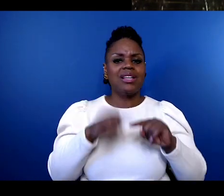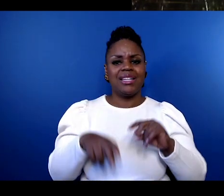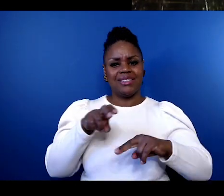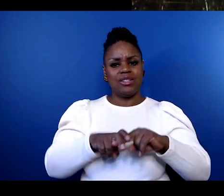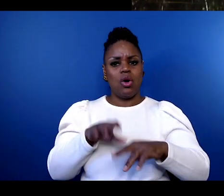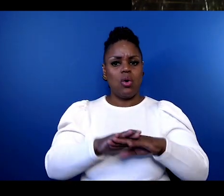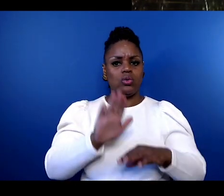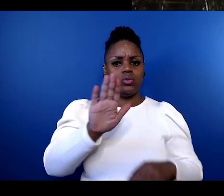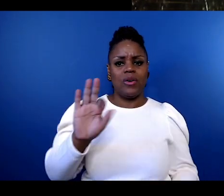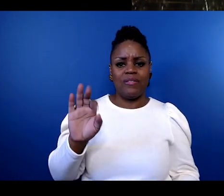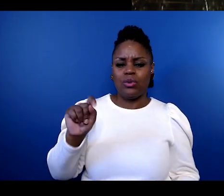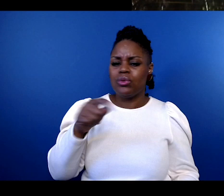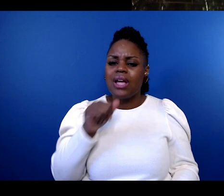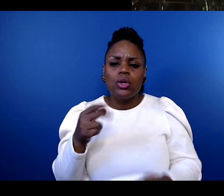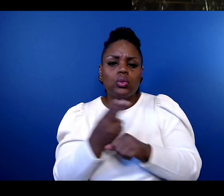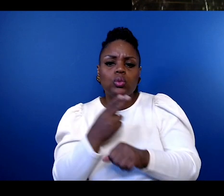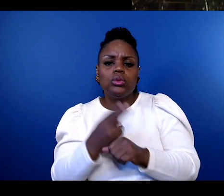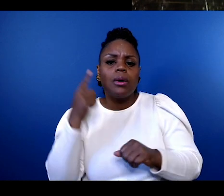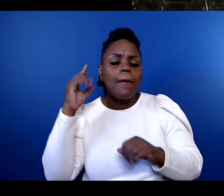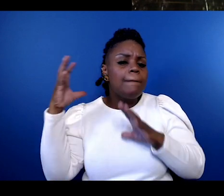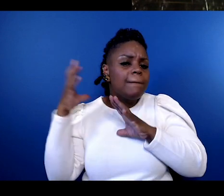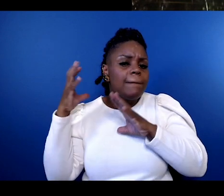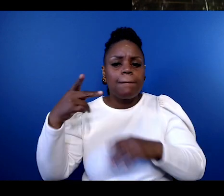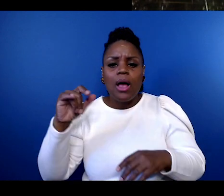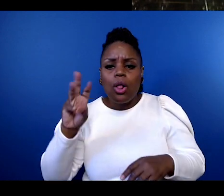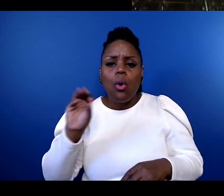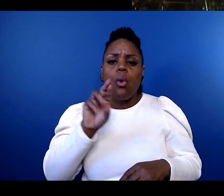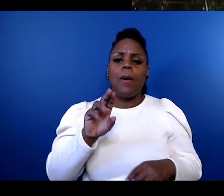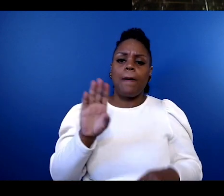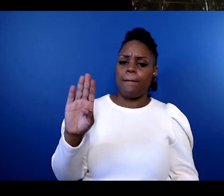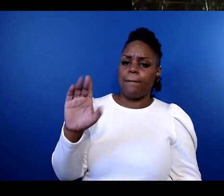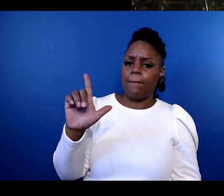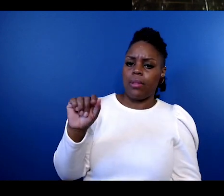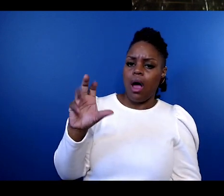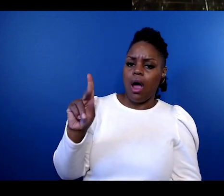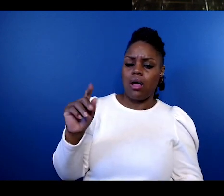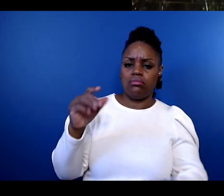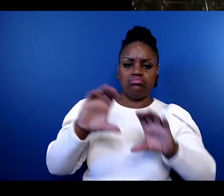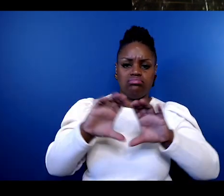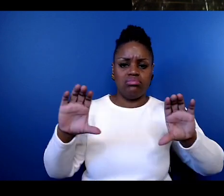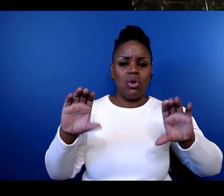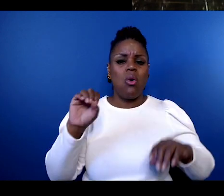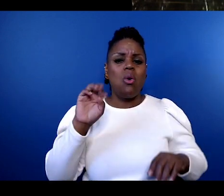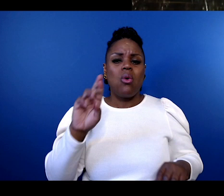We're just going to take a few breaths, keep the shoulders dropped and relaxed, easeful.